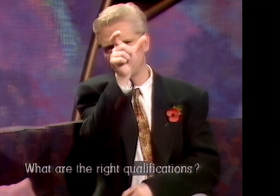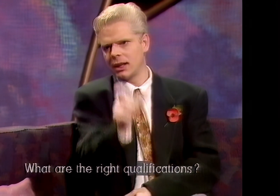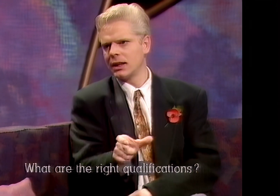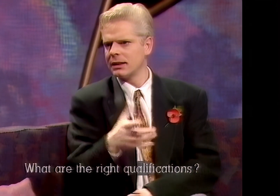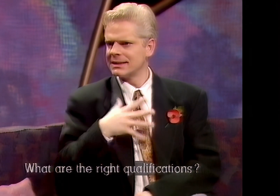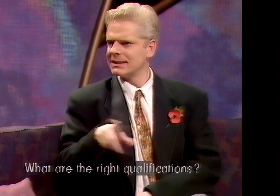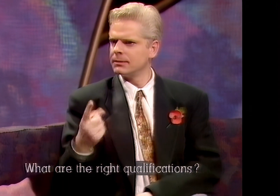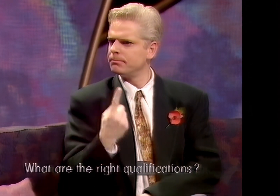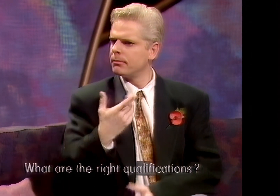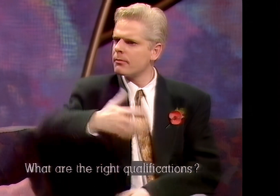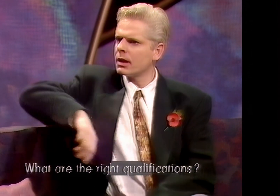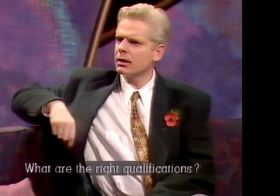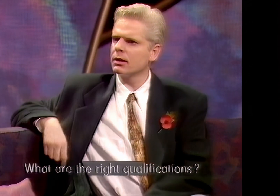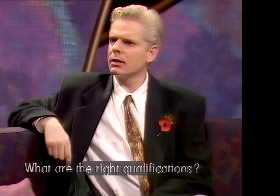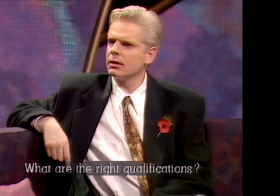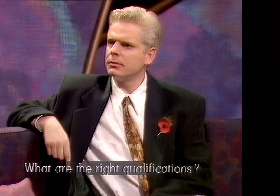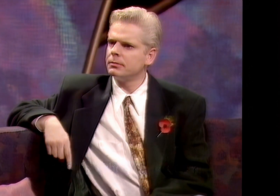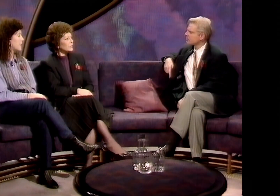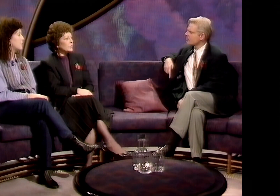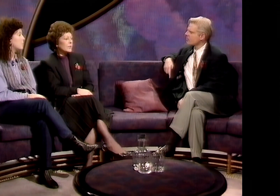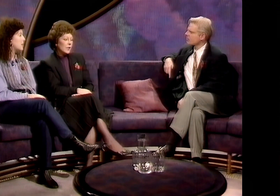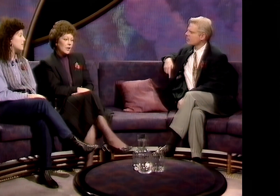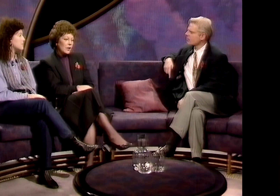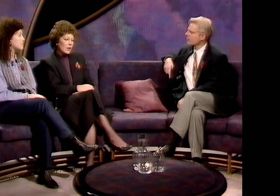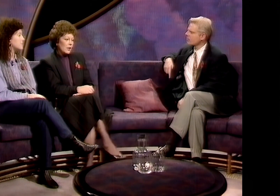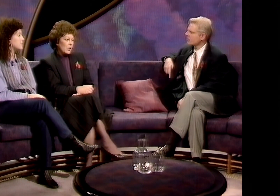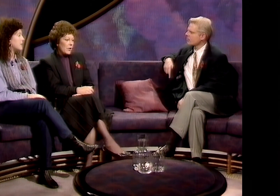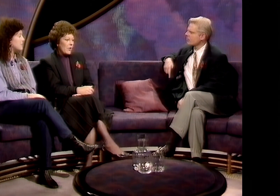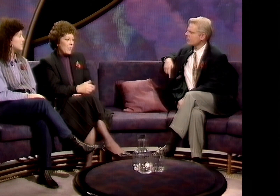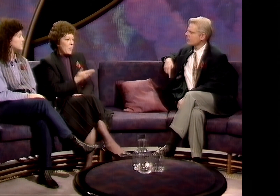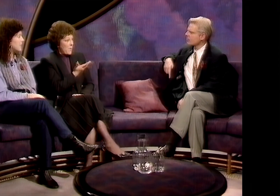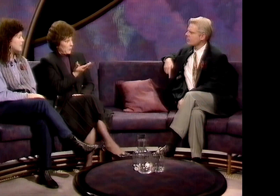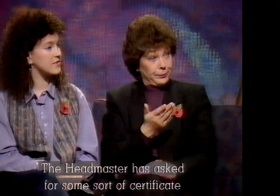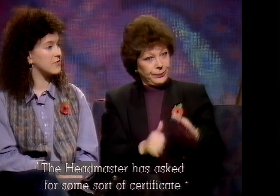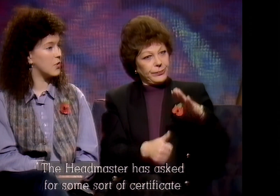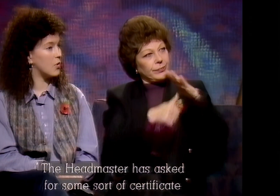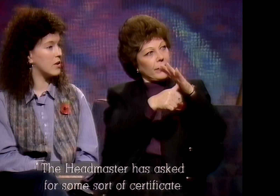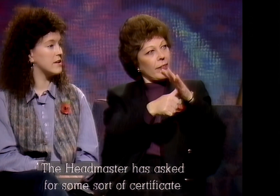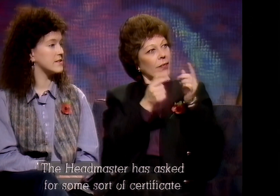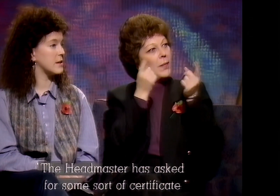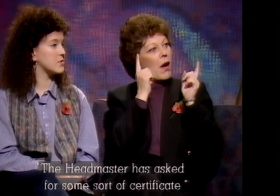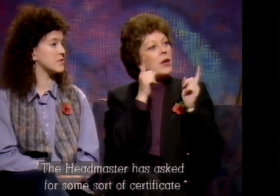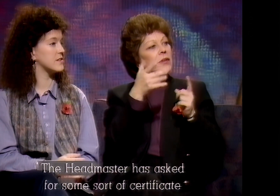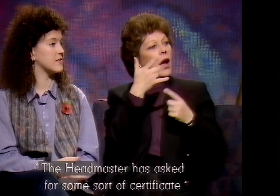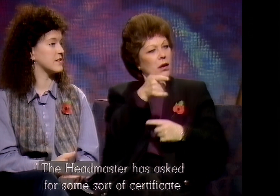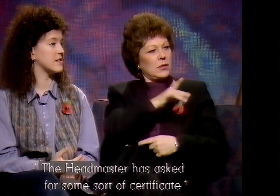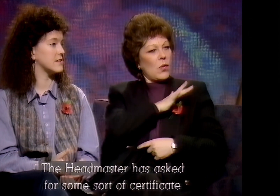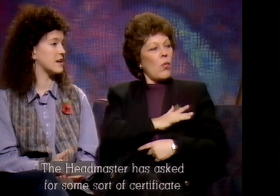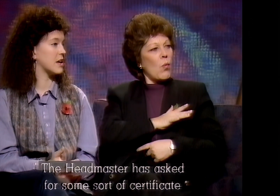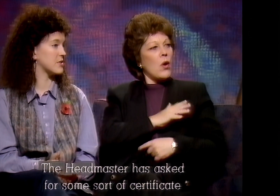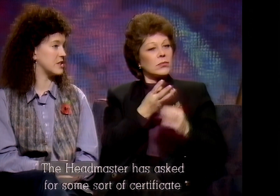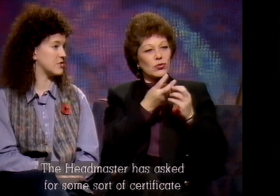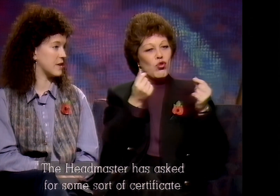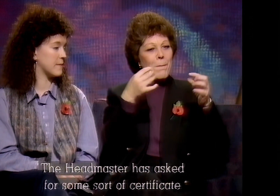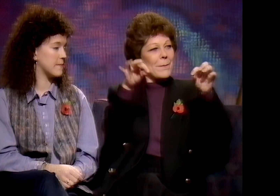So what are the right qualifications for the person? Well, the headmaster has asked for some sort of certificate in